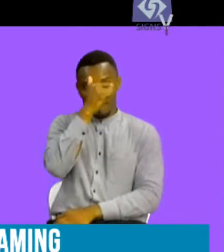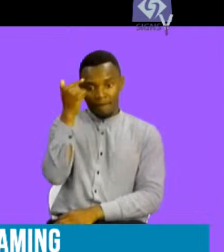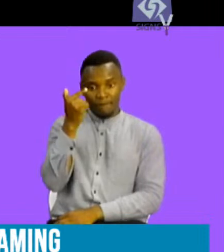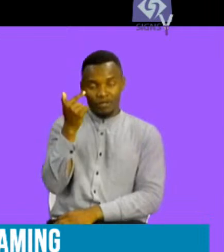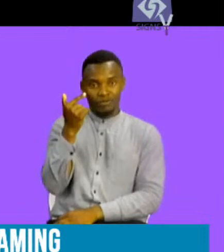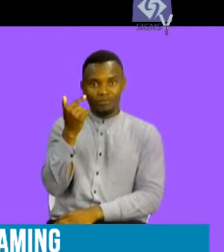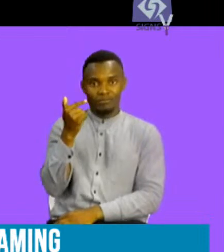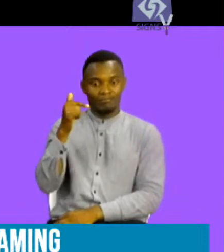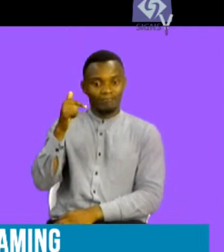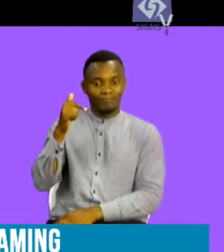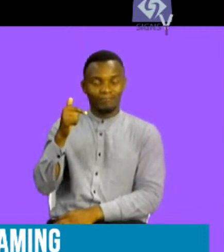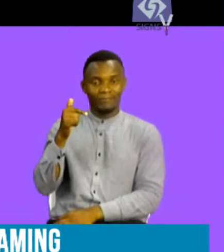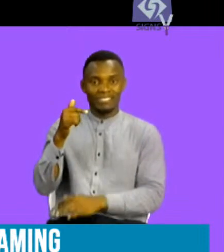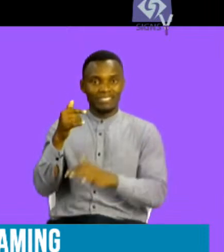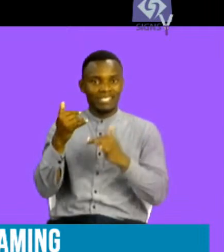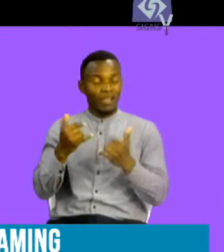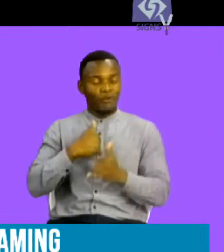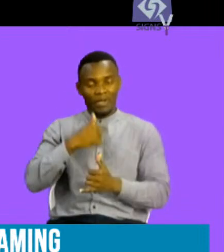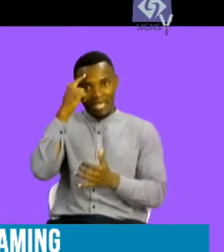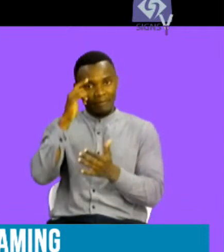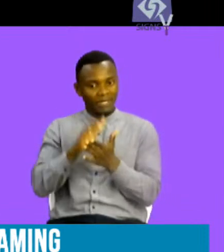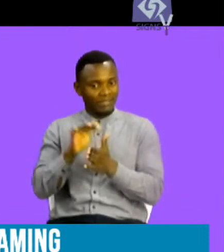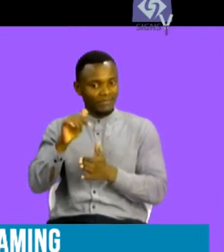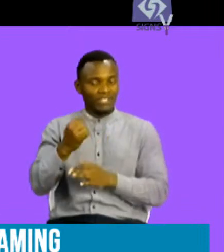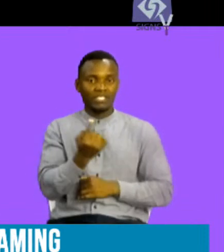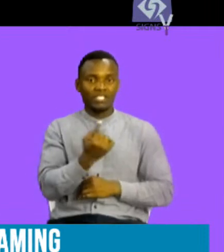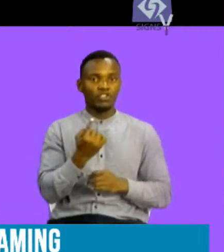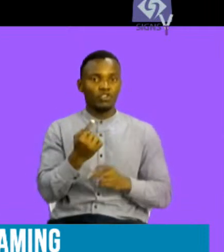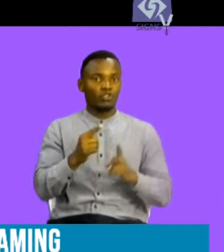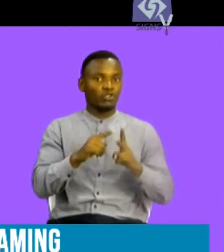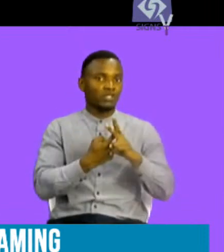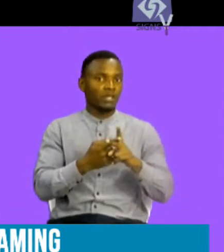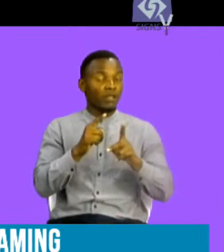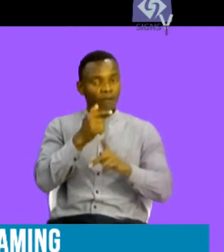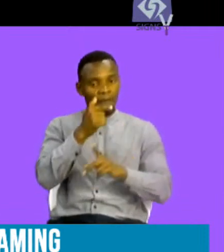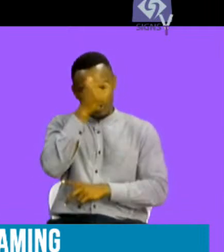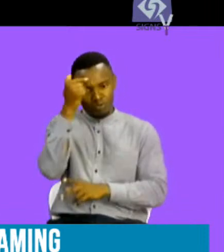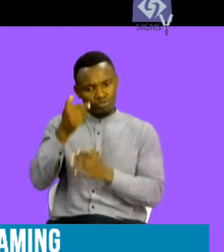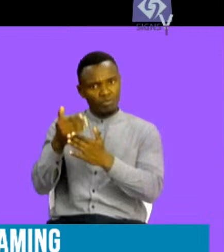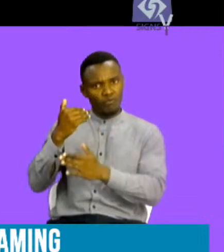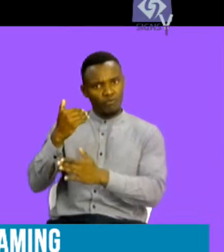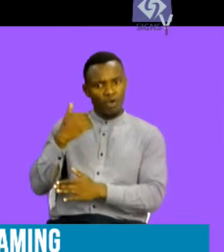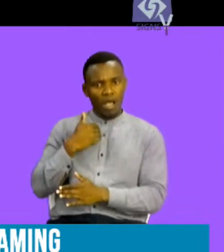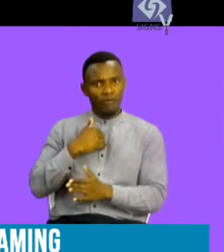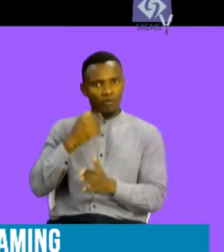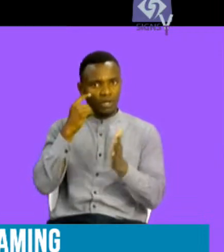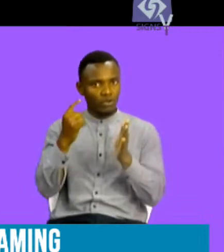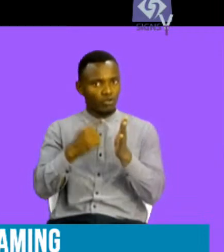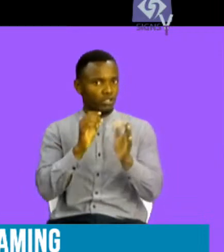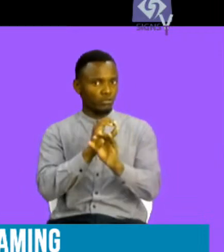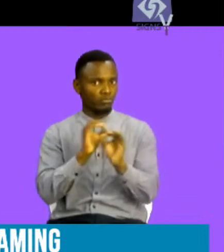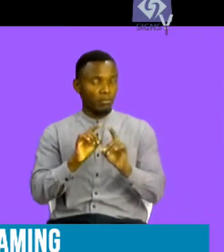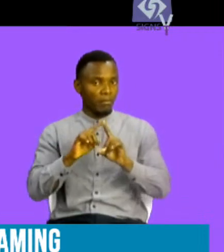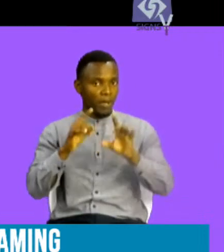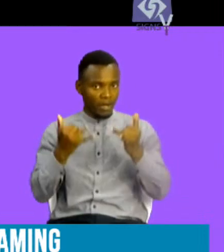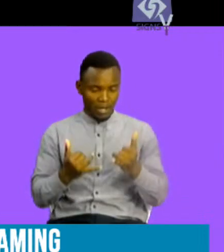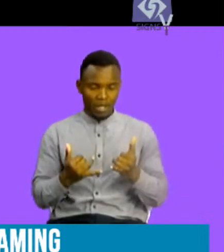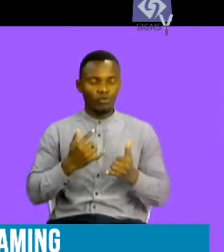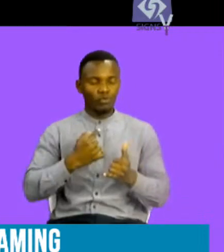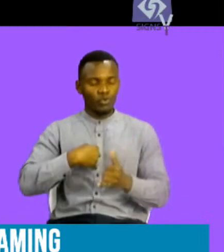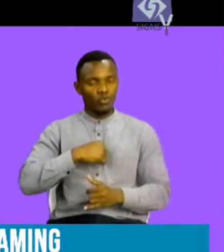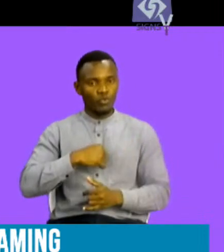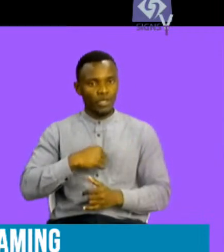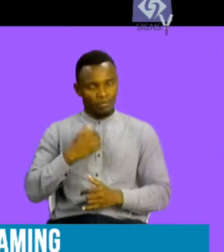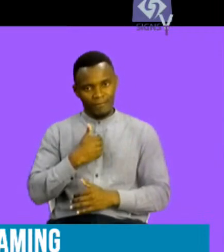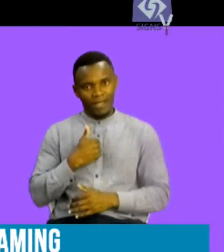as if it's just the beginning. Yes. Because there was not that much recognition, but now I think we are going somewhere.